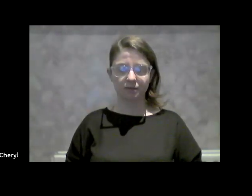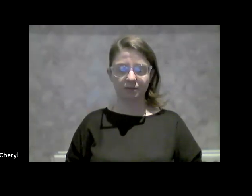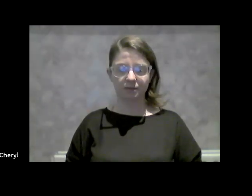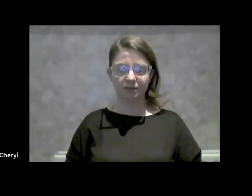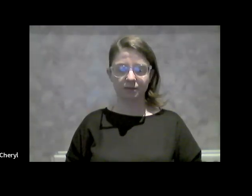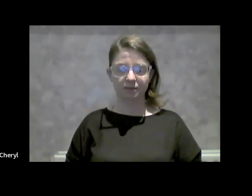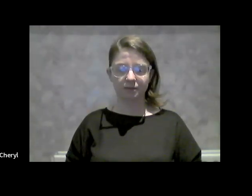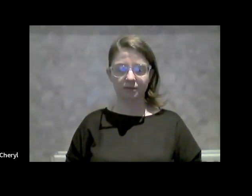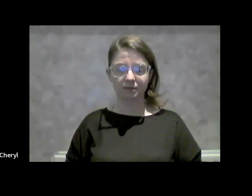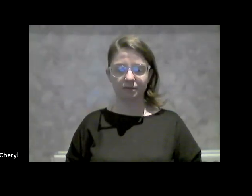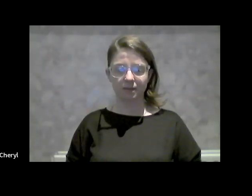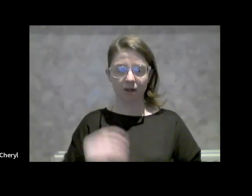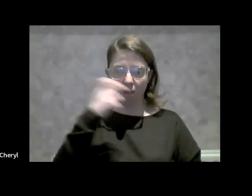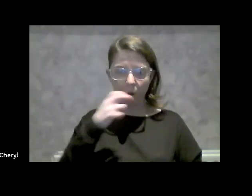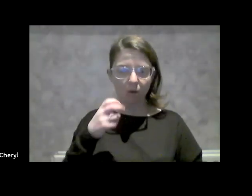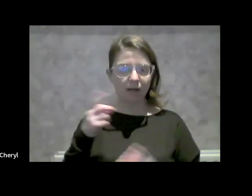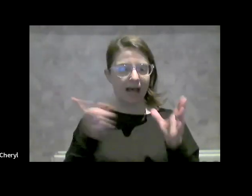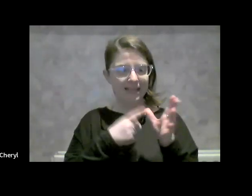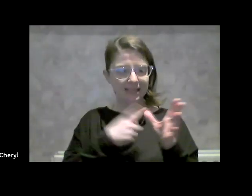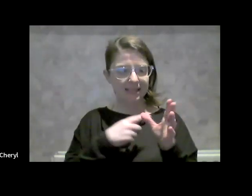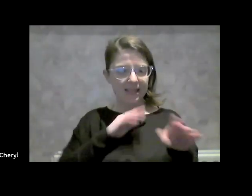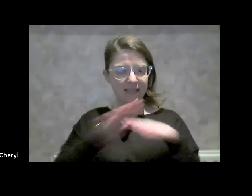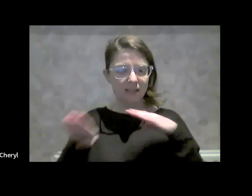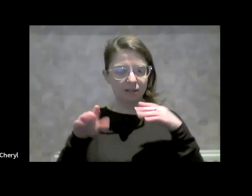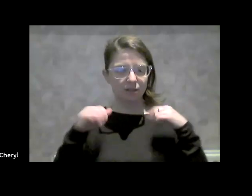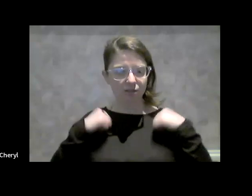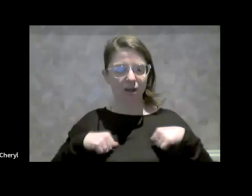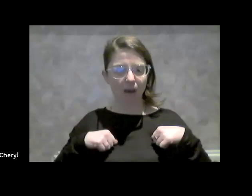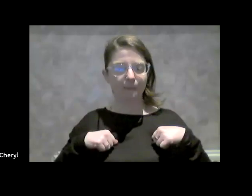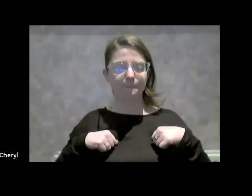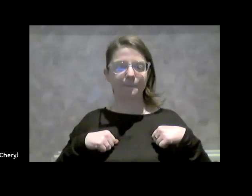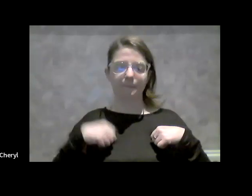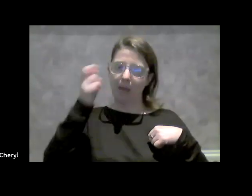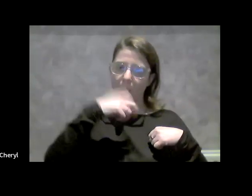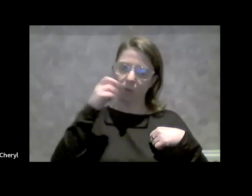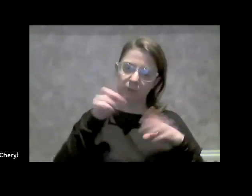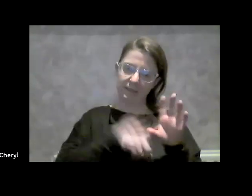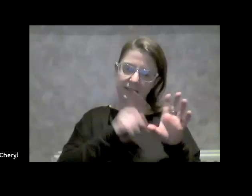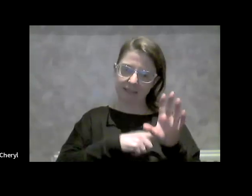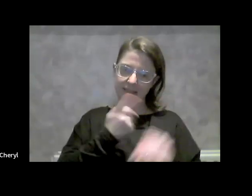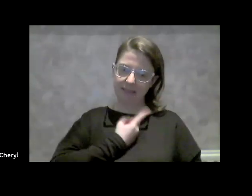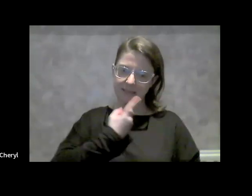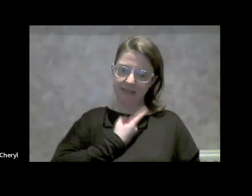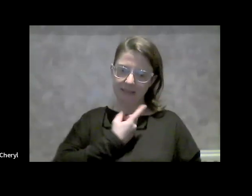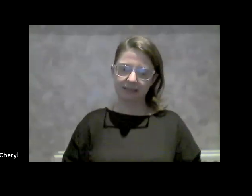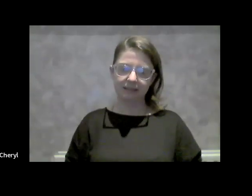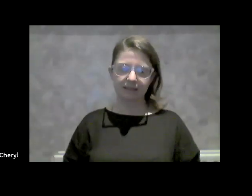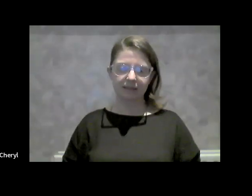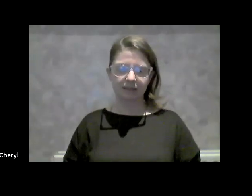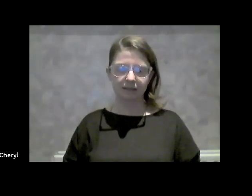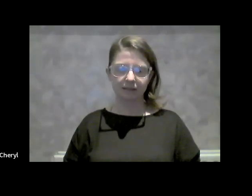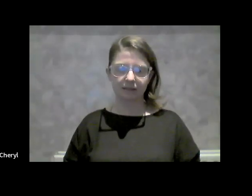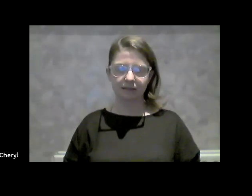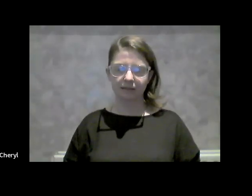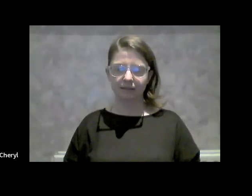we're in a kind of vintage Adidas top for my vintage years. And